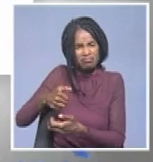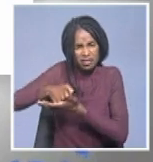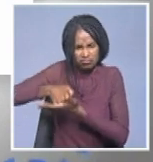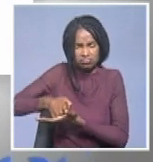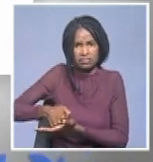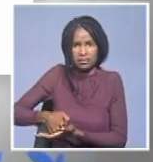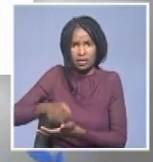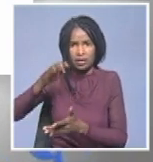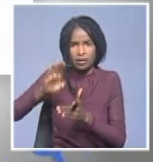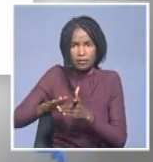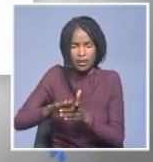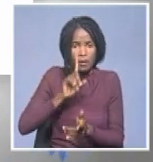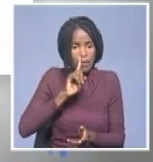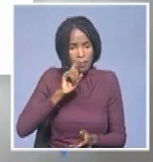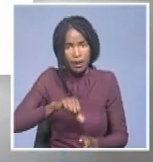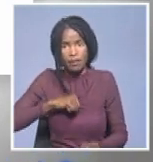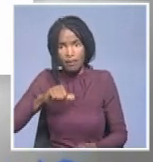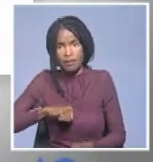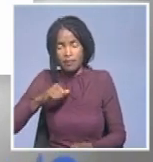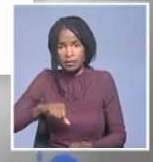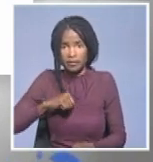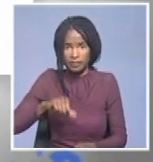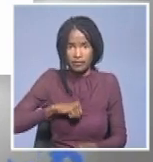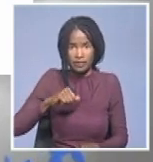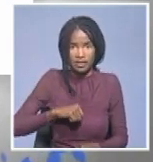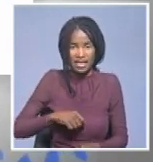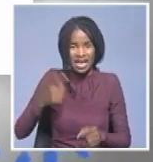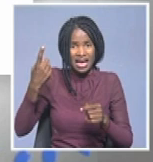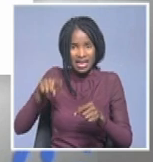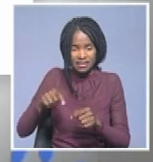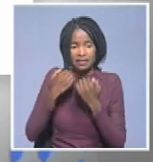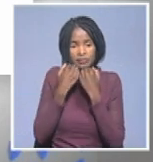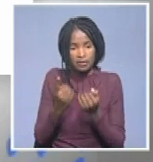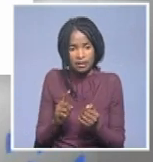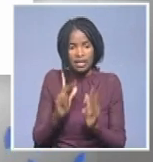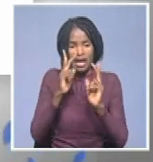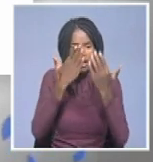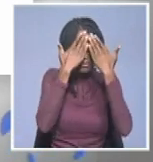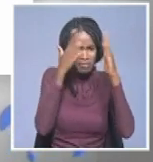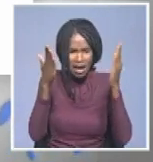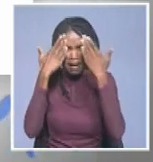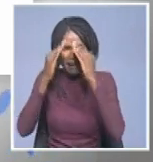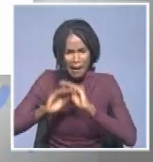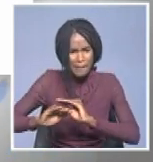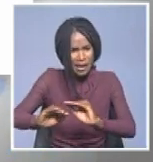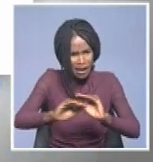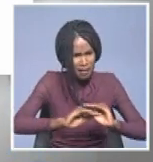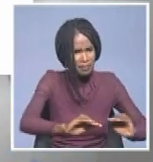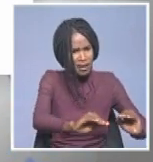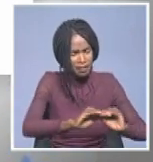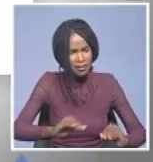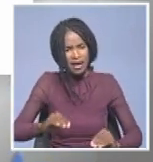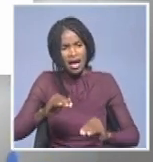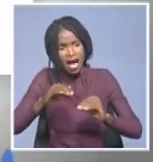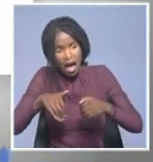so far in terms of disease control of pandemic outbreaks. What they have to do is create awareness and educate the public on the symptoms